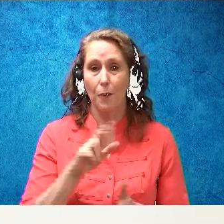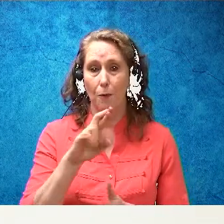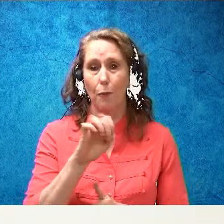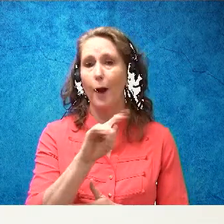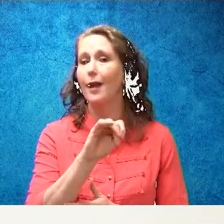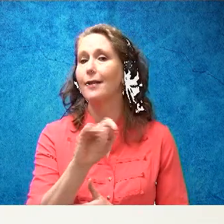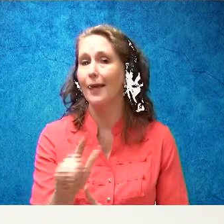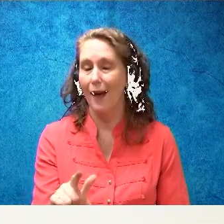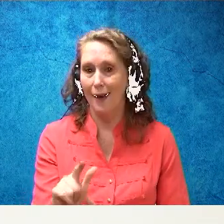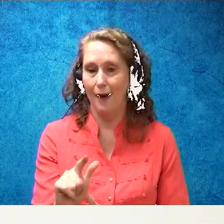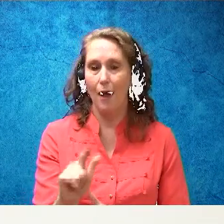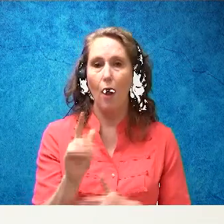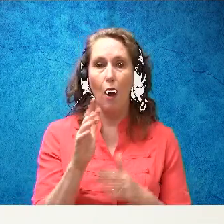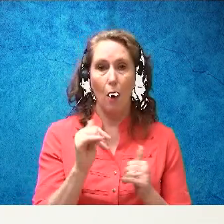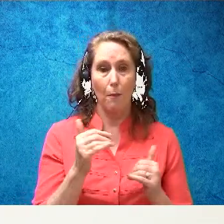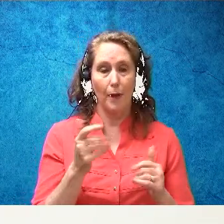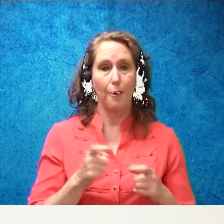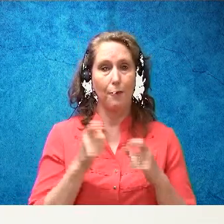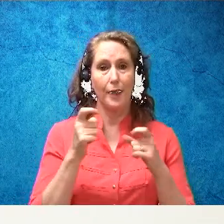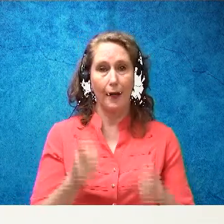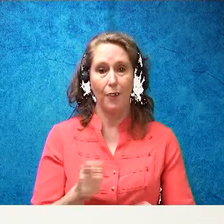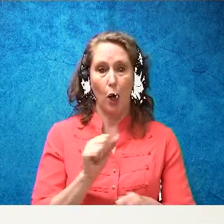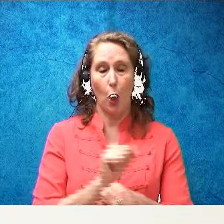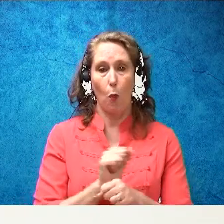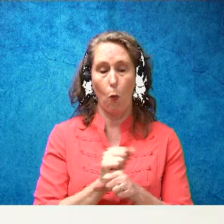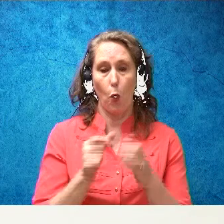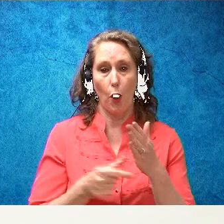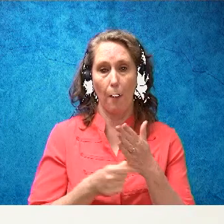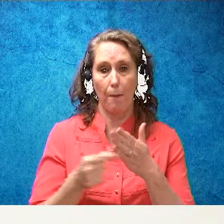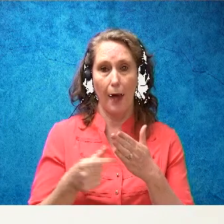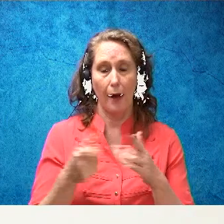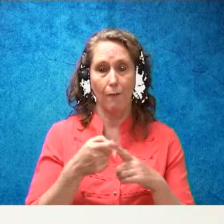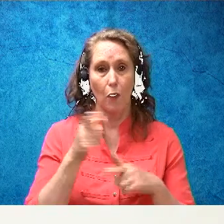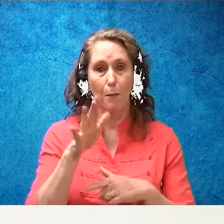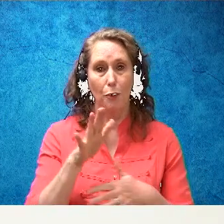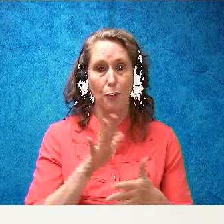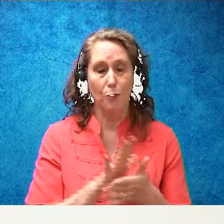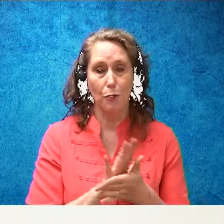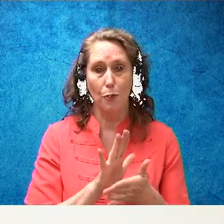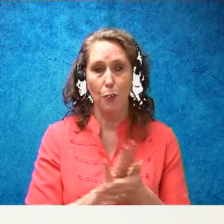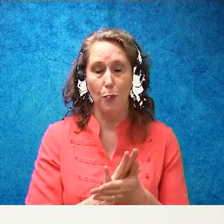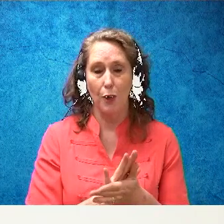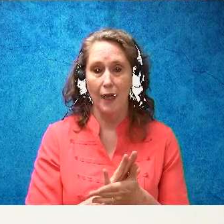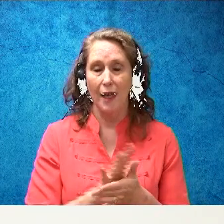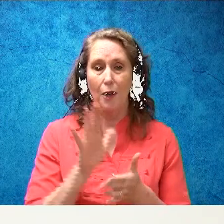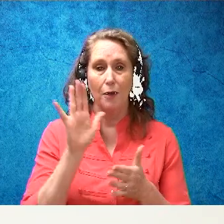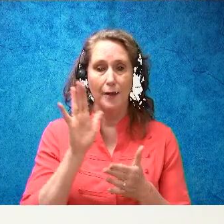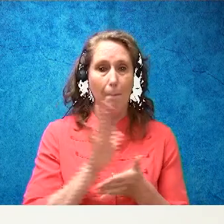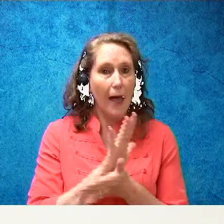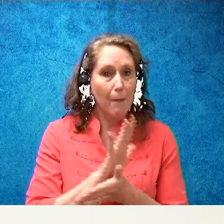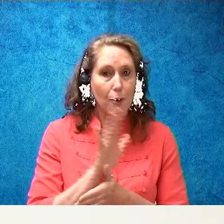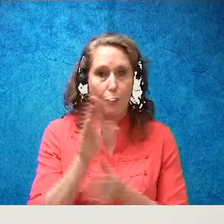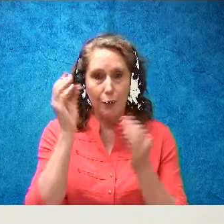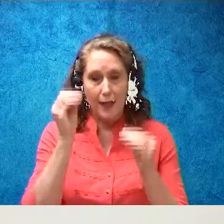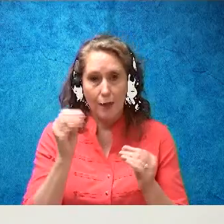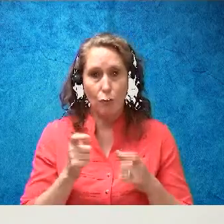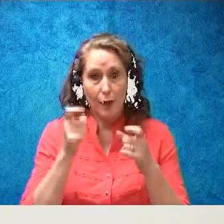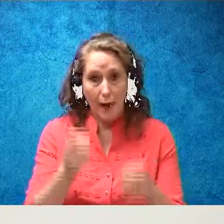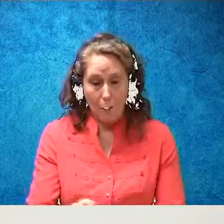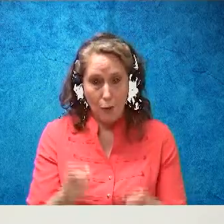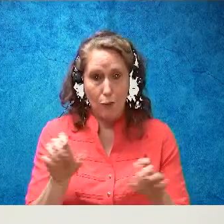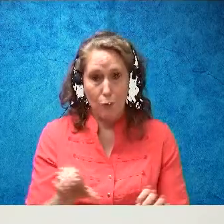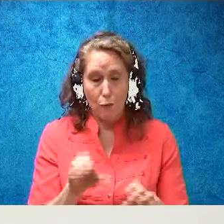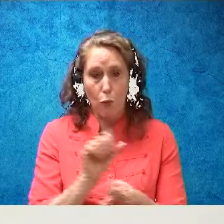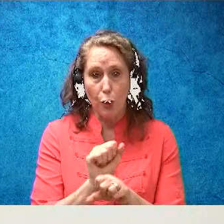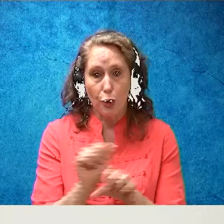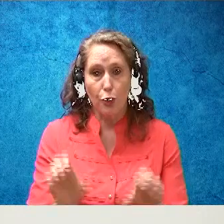hopefully you have gotten a packet, a work packet from your school that your teacher has put together for you. So